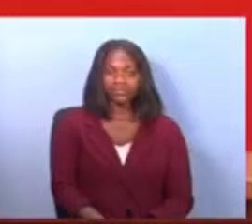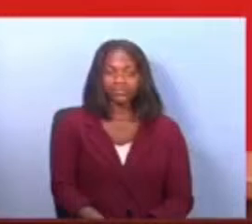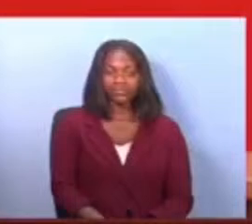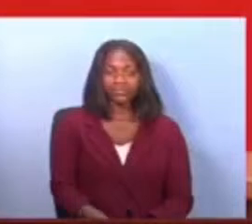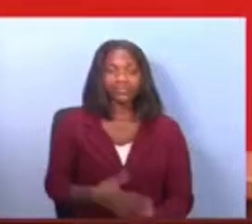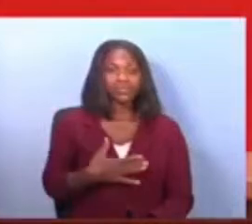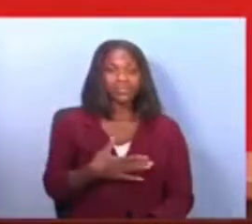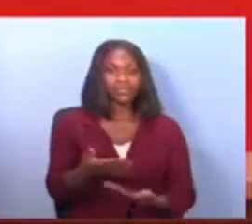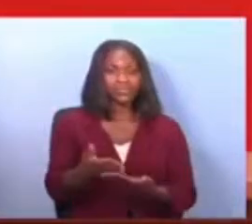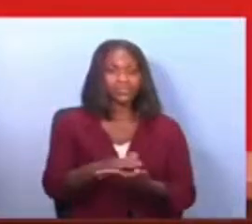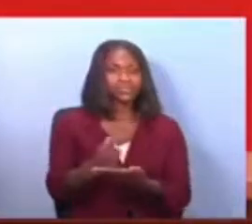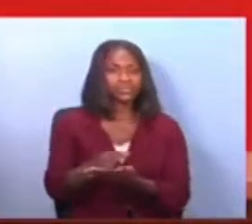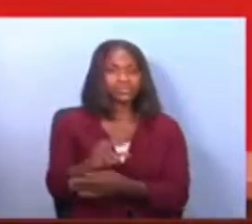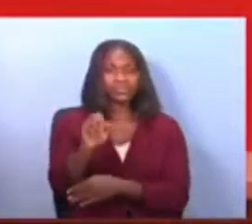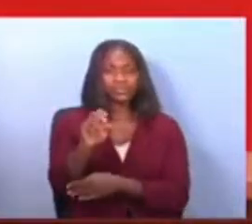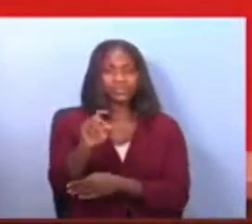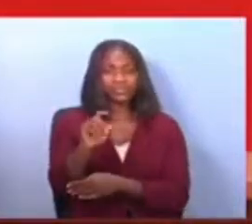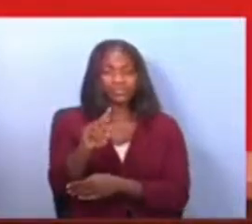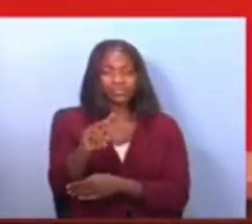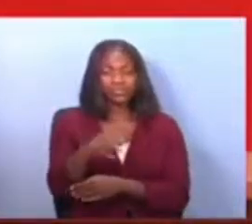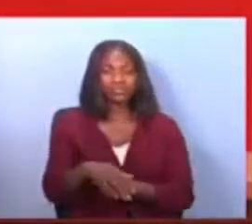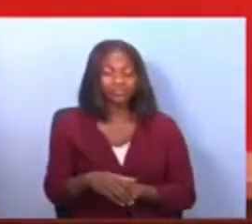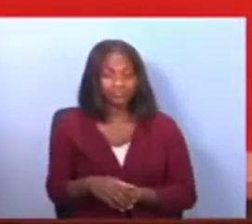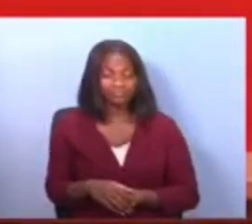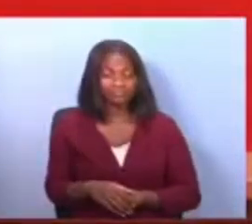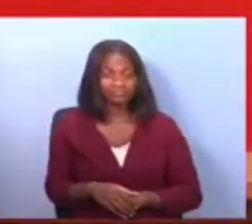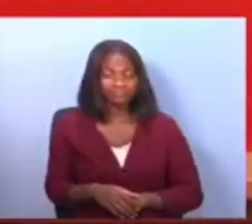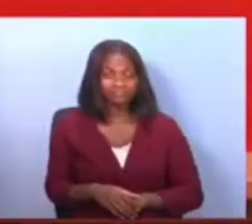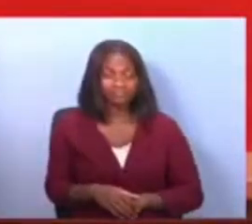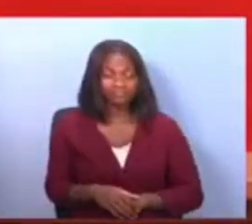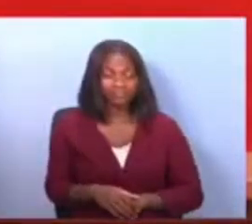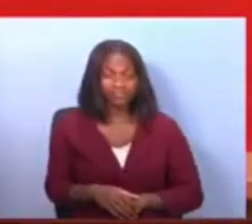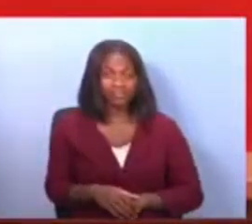12. With respect, I reference